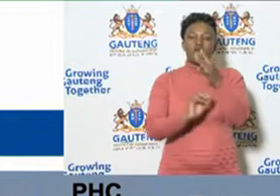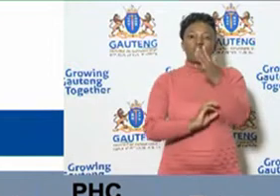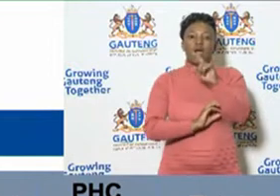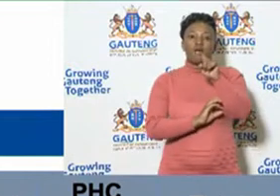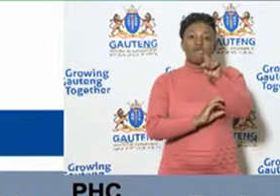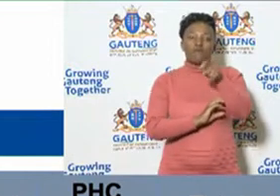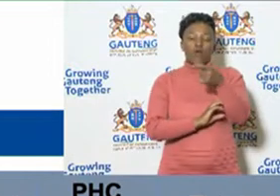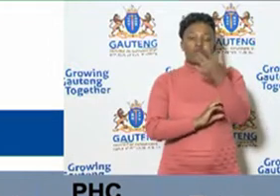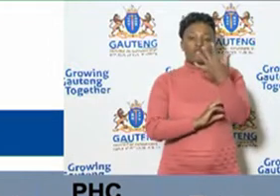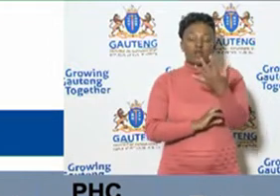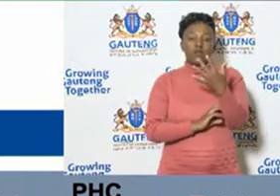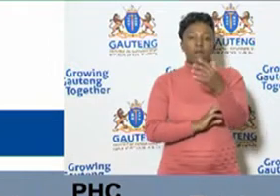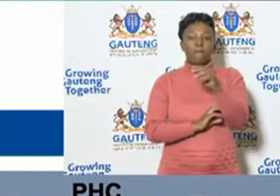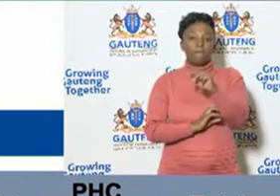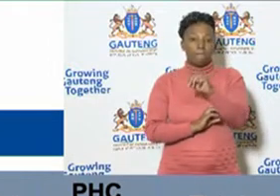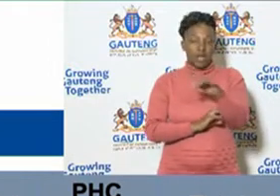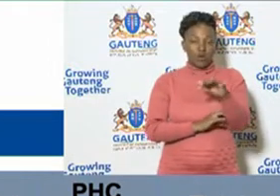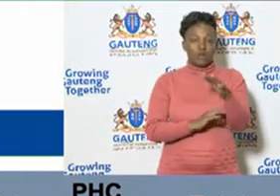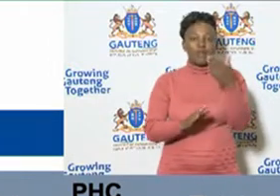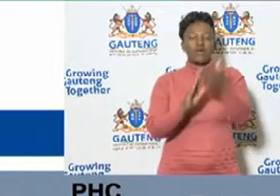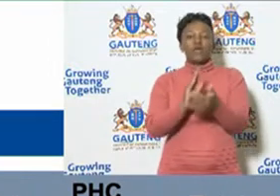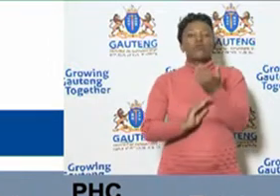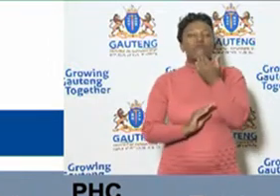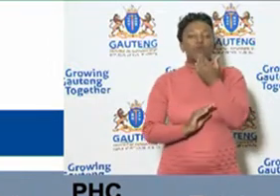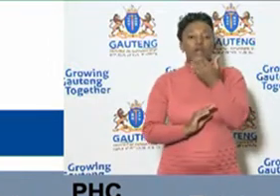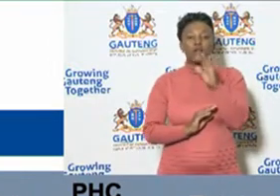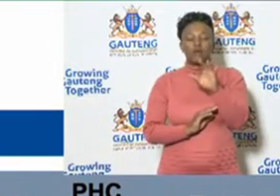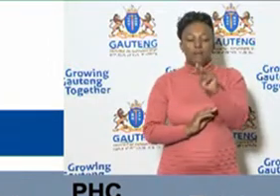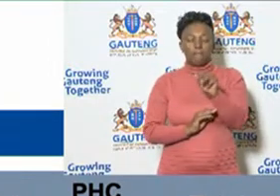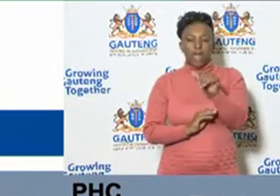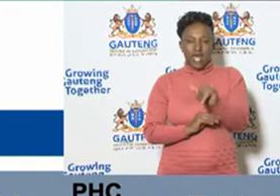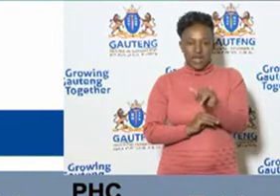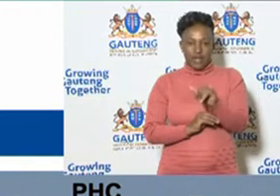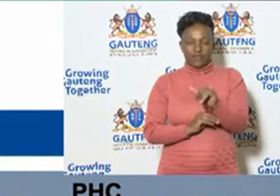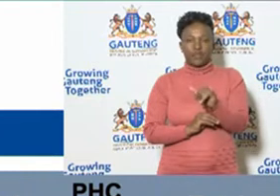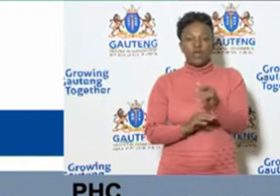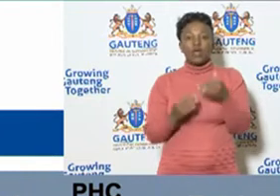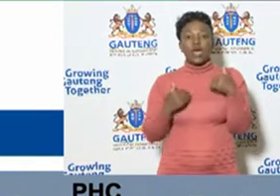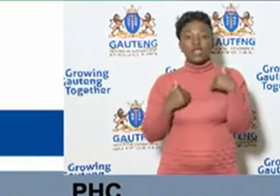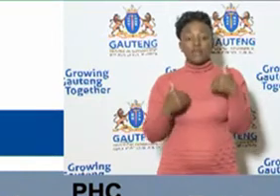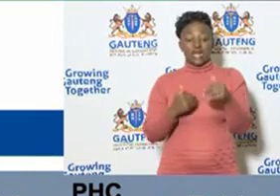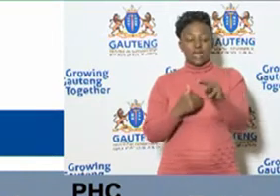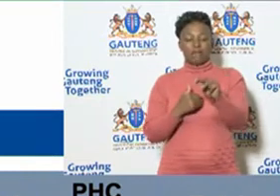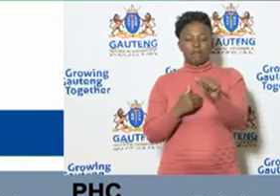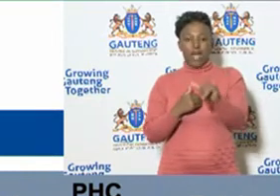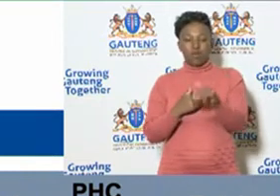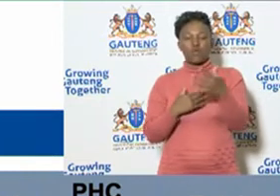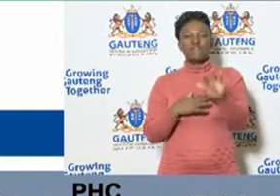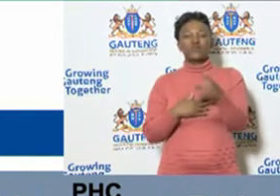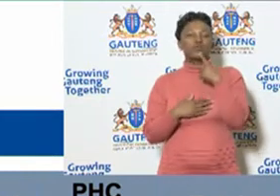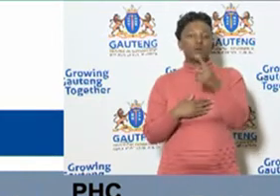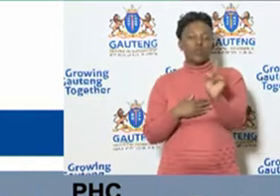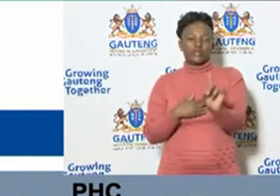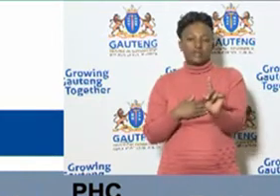of May. If you may remember, those of you at the beginning of May, we said to you that we want